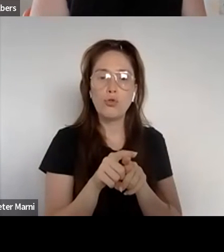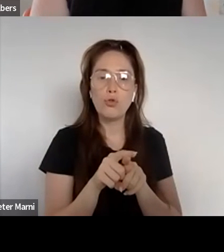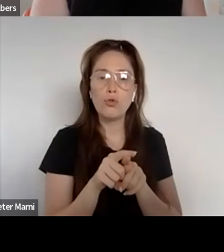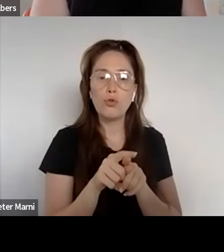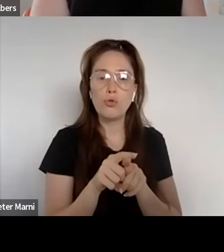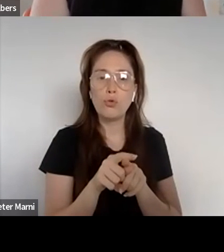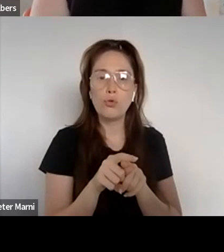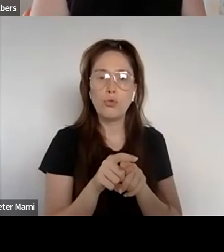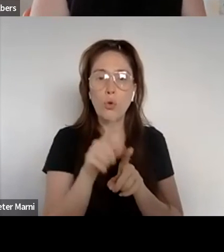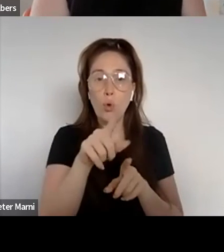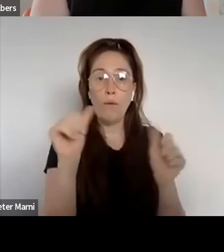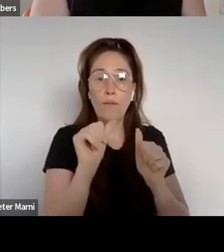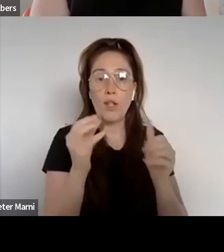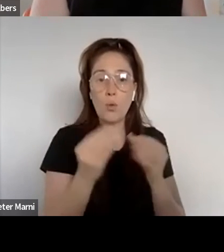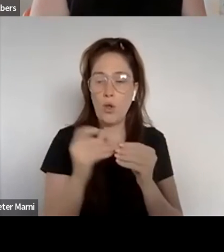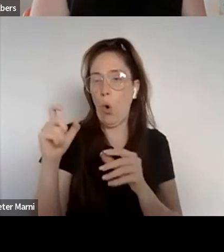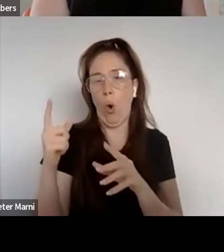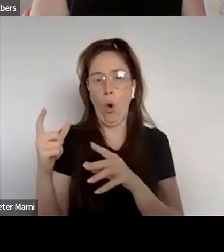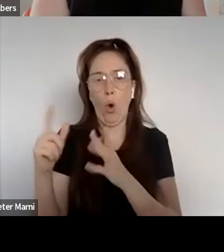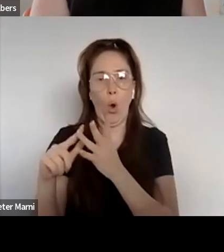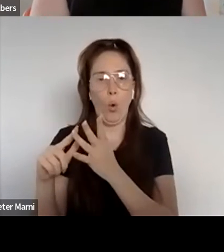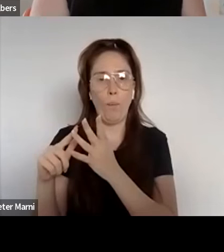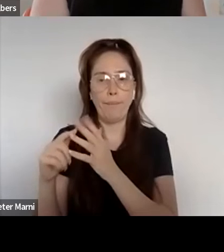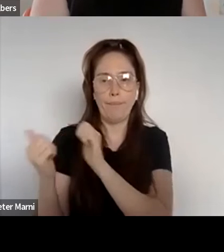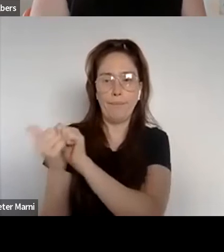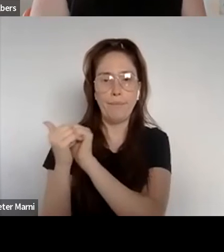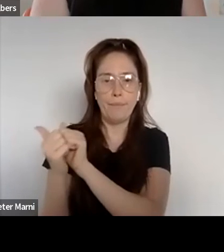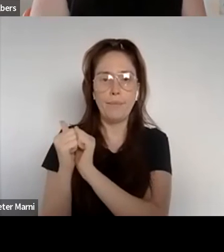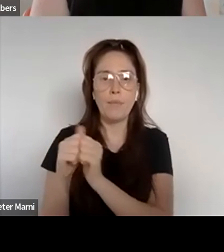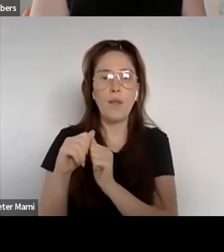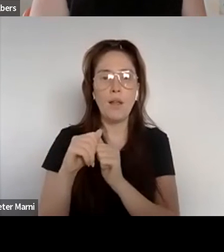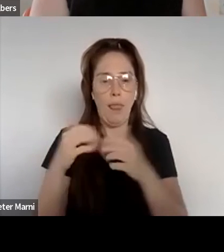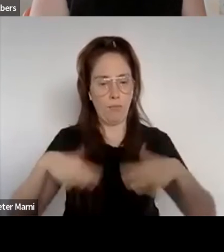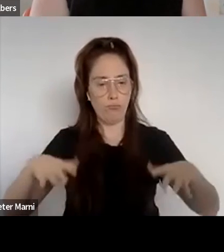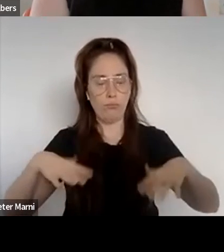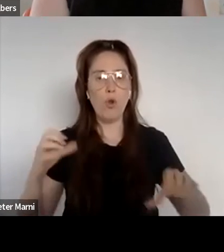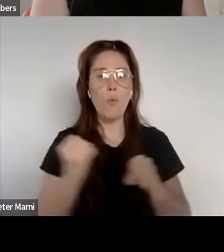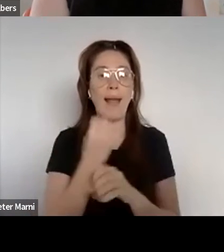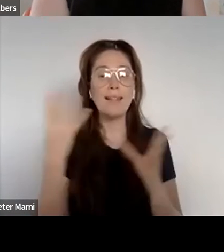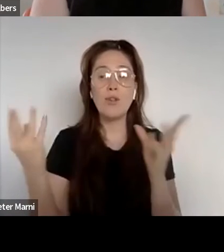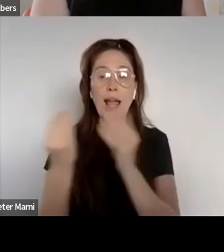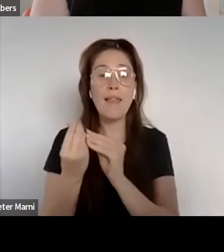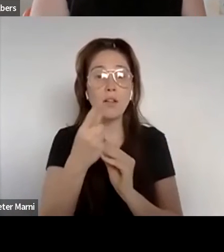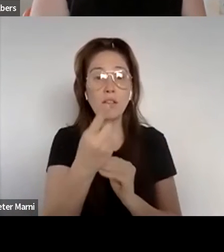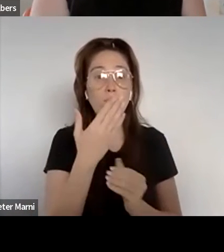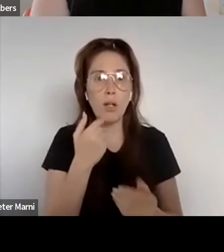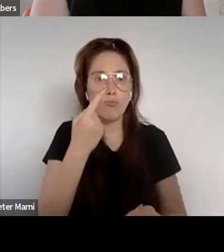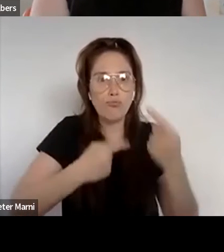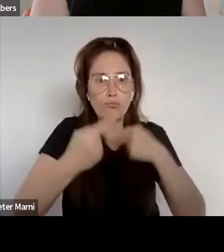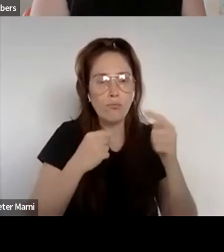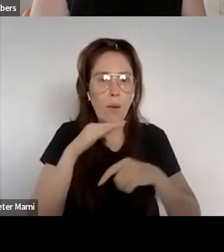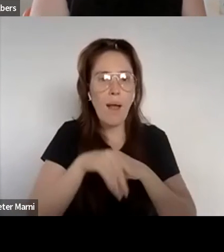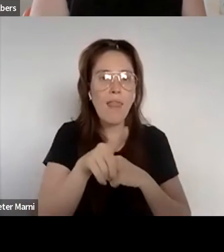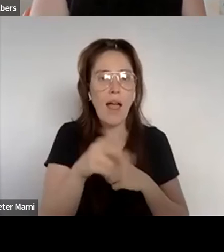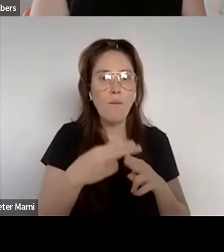co-maker, and the garment work that you had made together. So perhaps you'd like to describe that for the listeners and tell